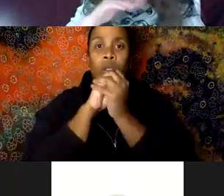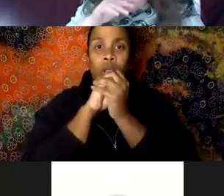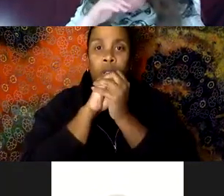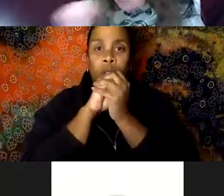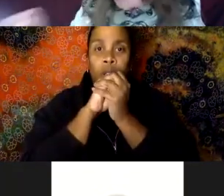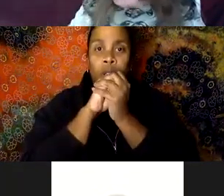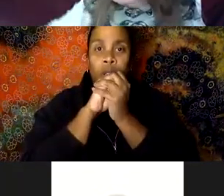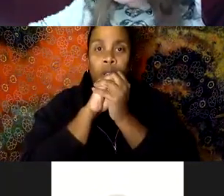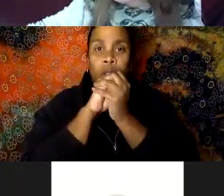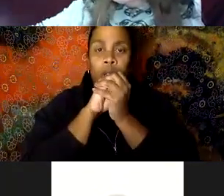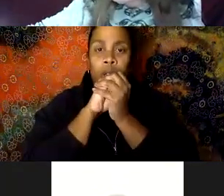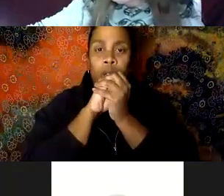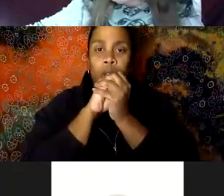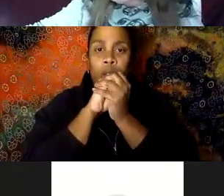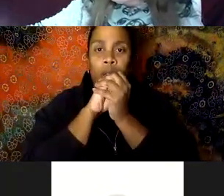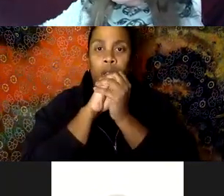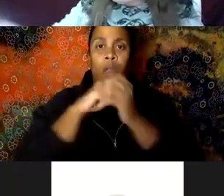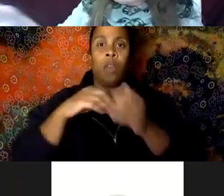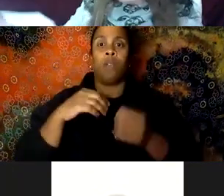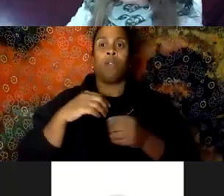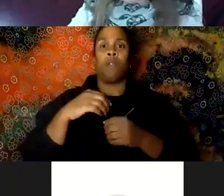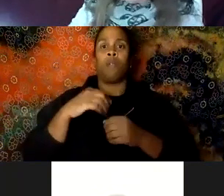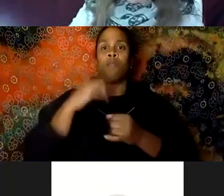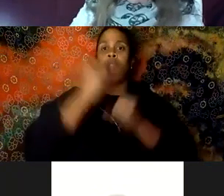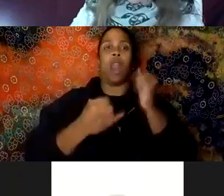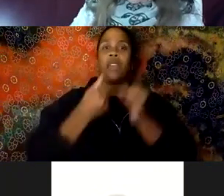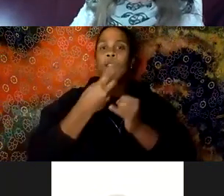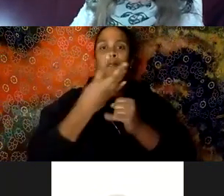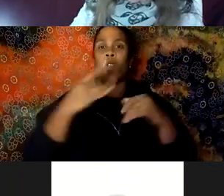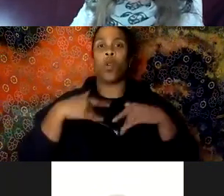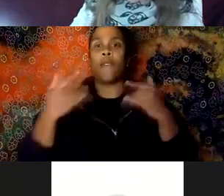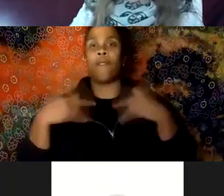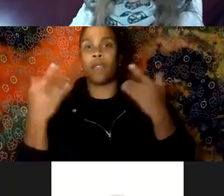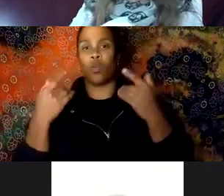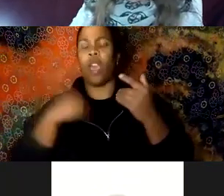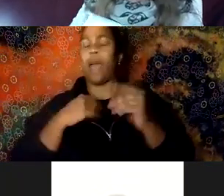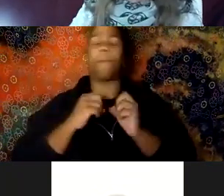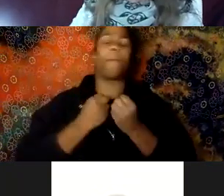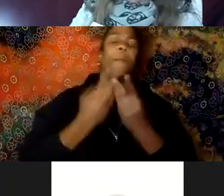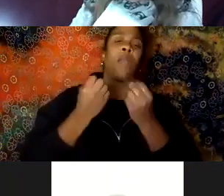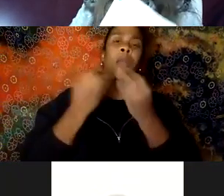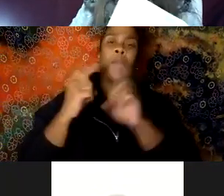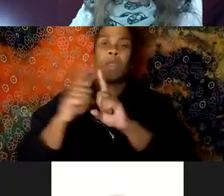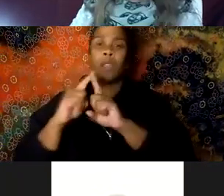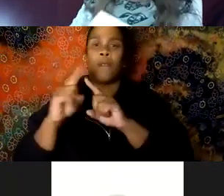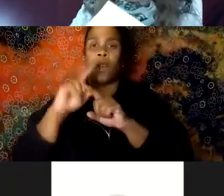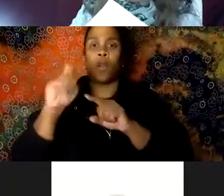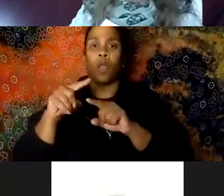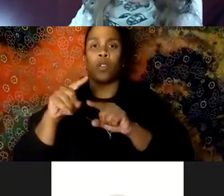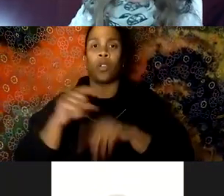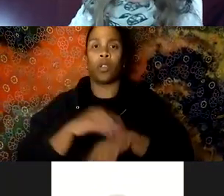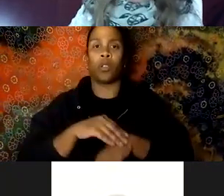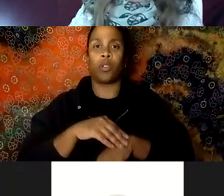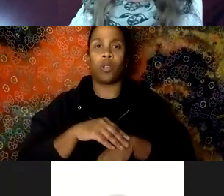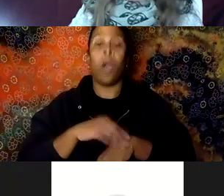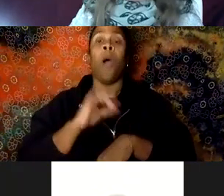We've had an enormous number of questions the last few events, so I might limit only to a smaller number of questions that we can get through. Oh, people are in